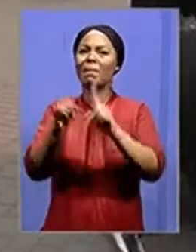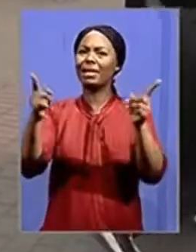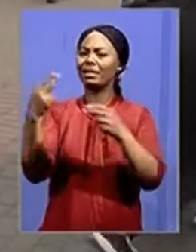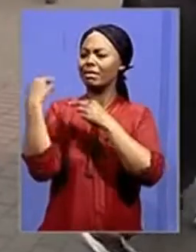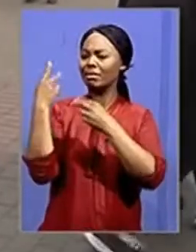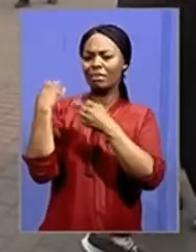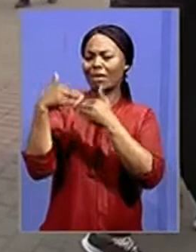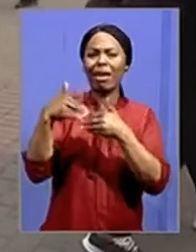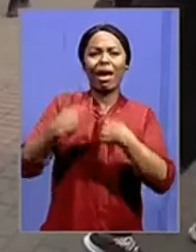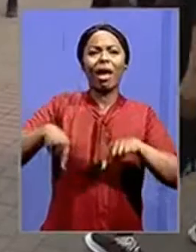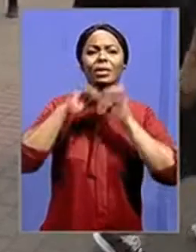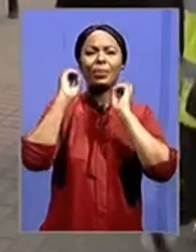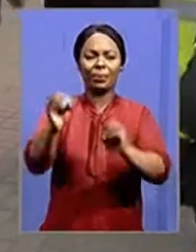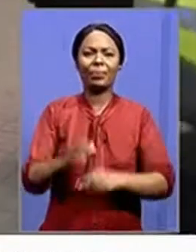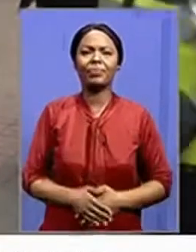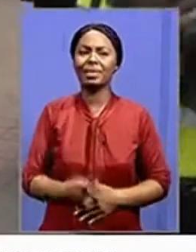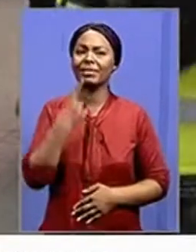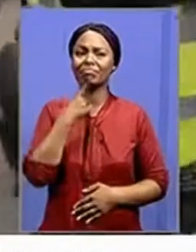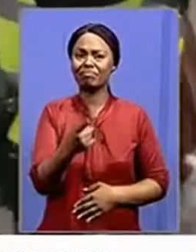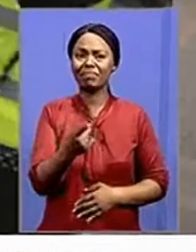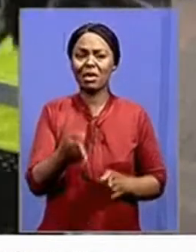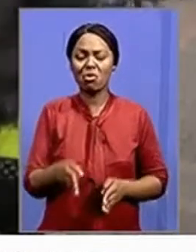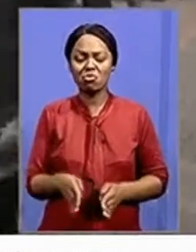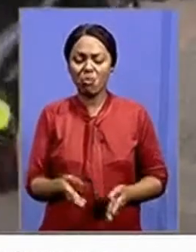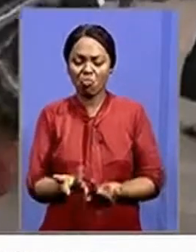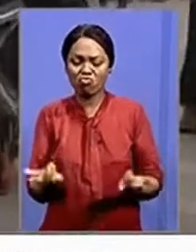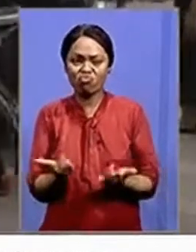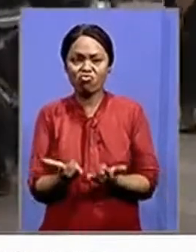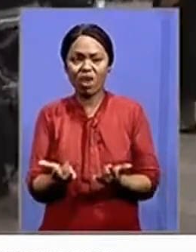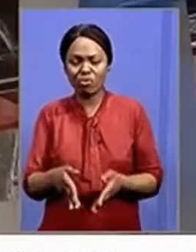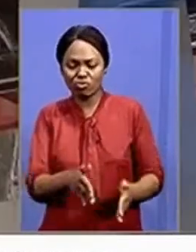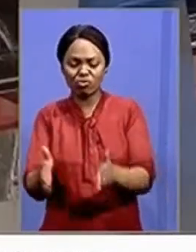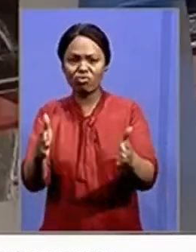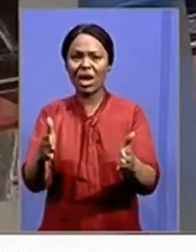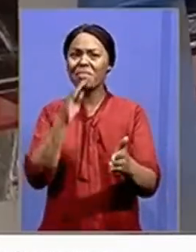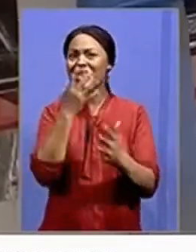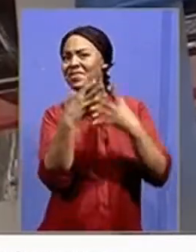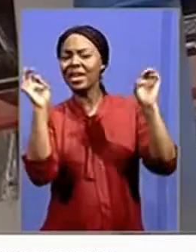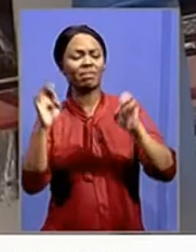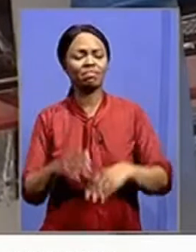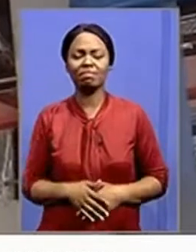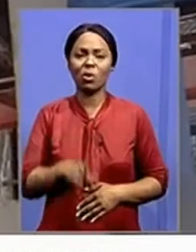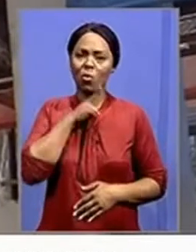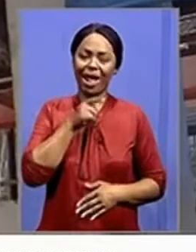it. It's dream. many of are here to stand.